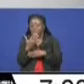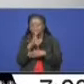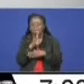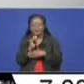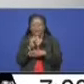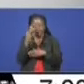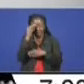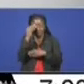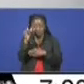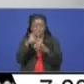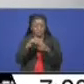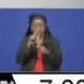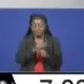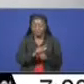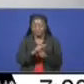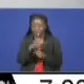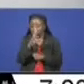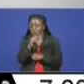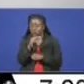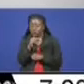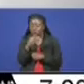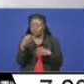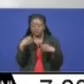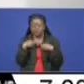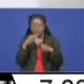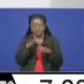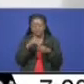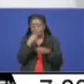vote, because the matters